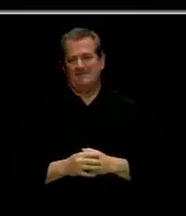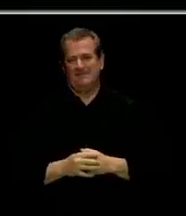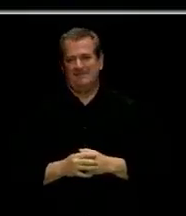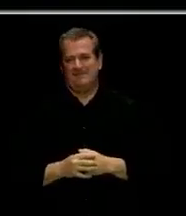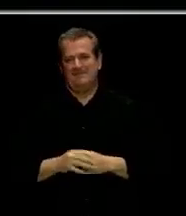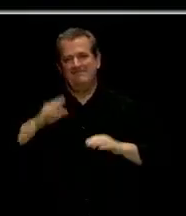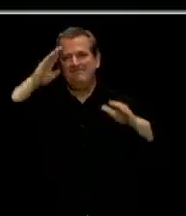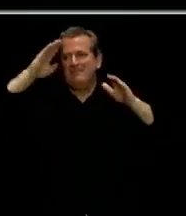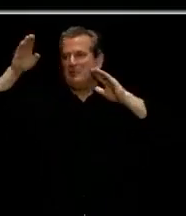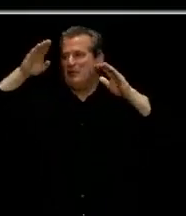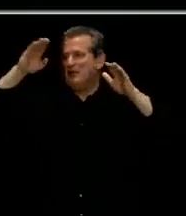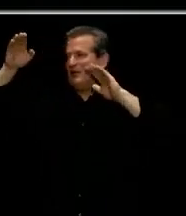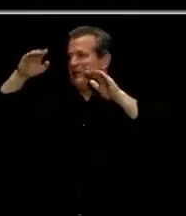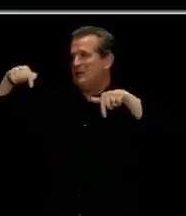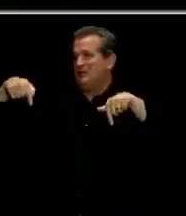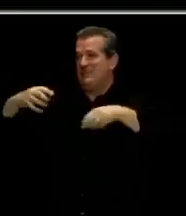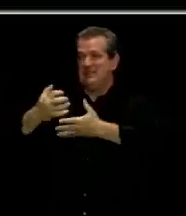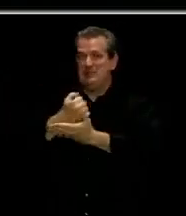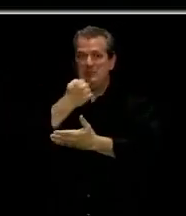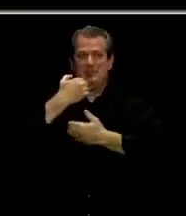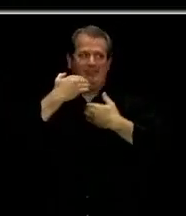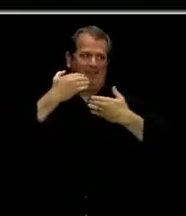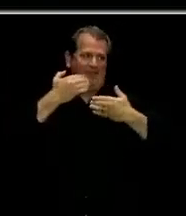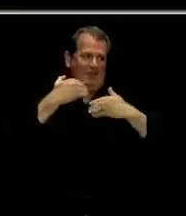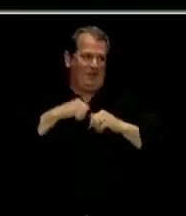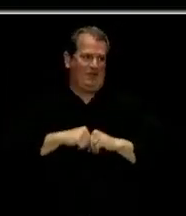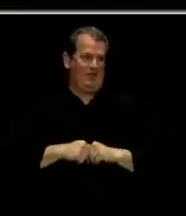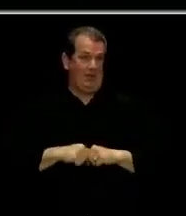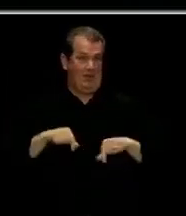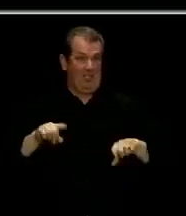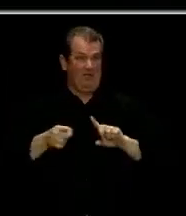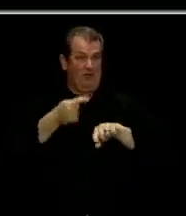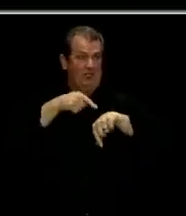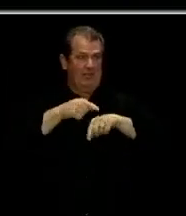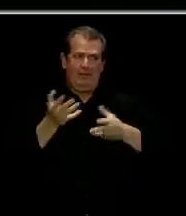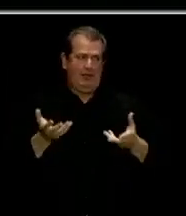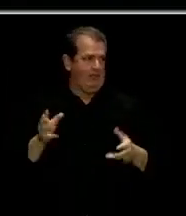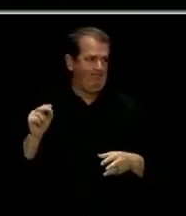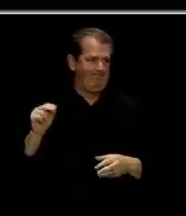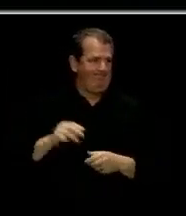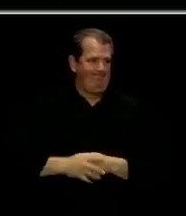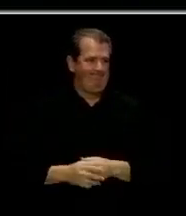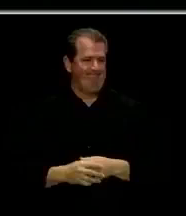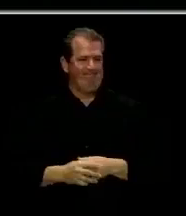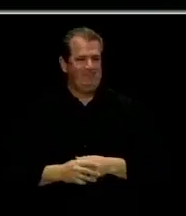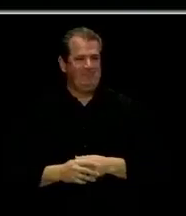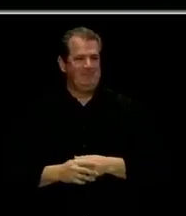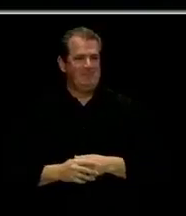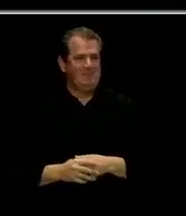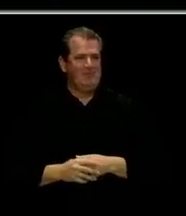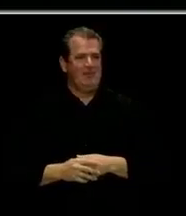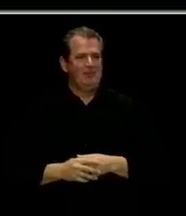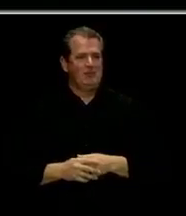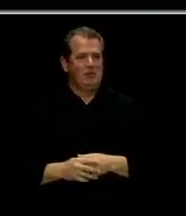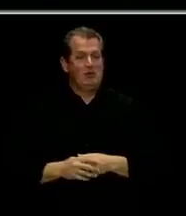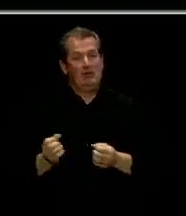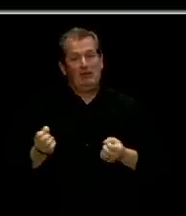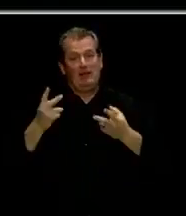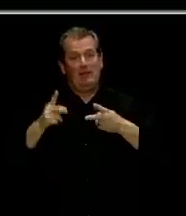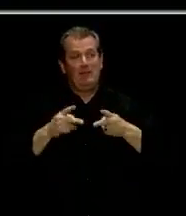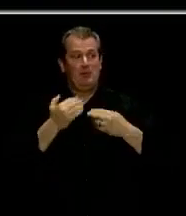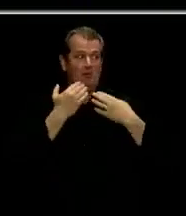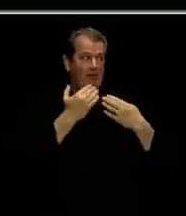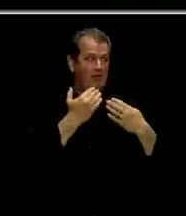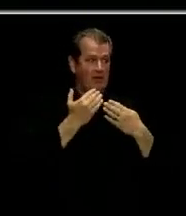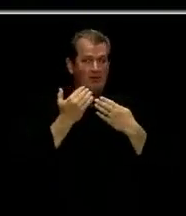Hi, everyone. Thank you for the opportunity to speak here. This isn't my first time actually at a Family Cafe event. So I have a lot of people to thank, including the senators up